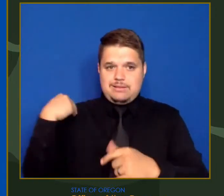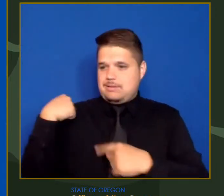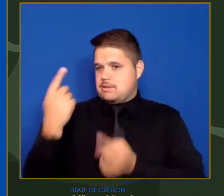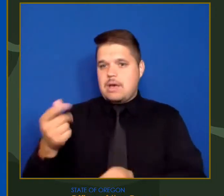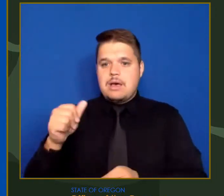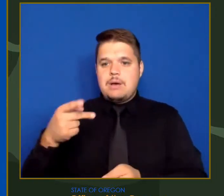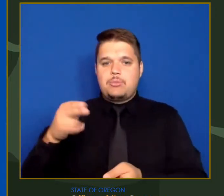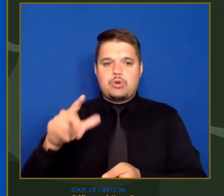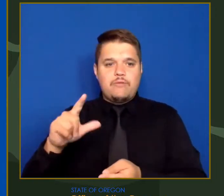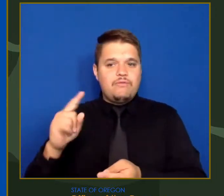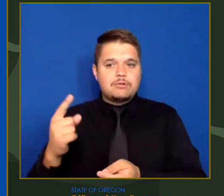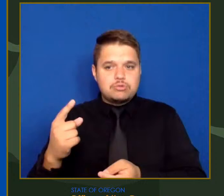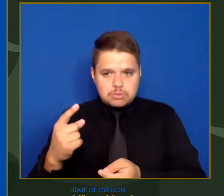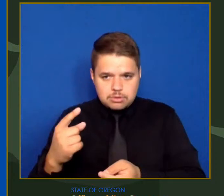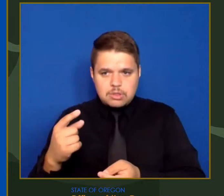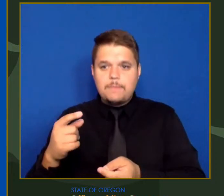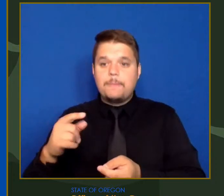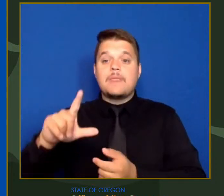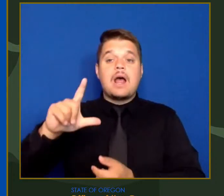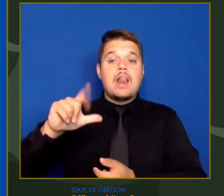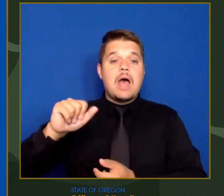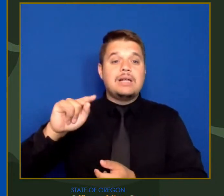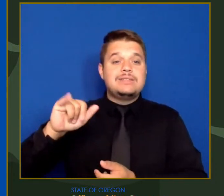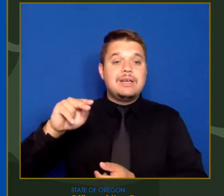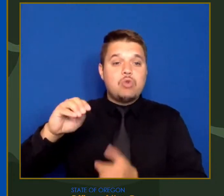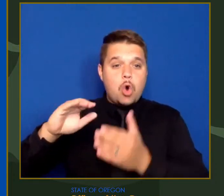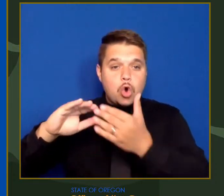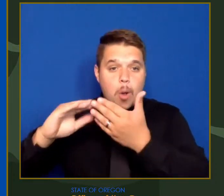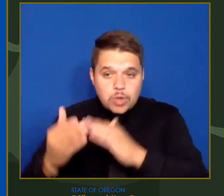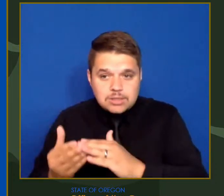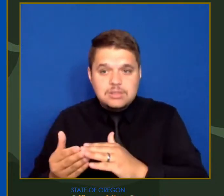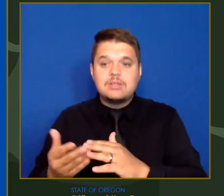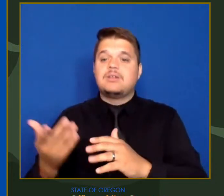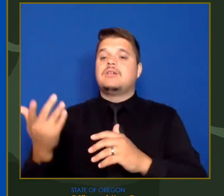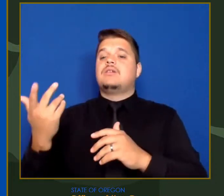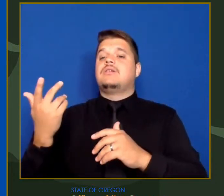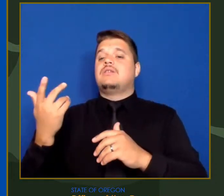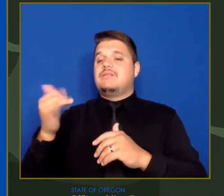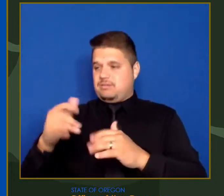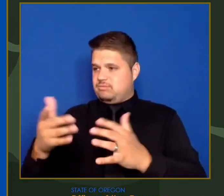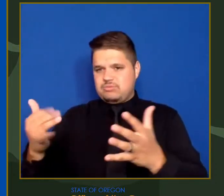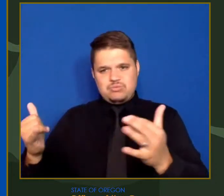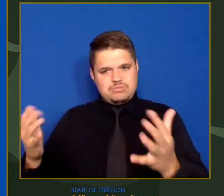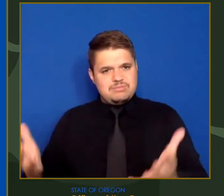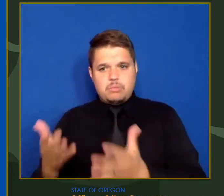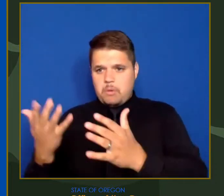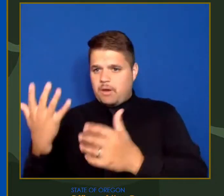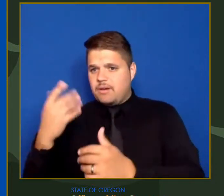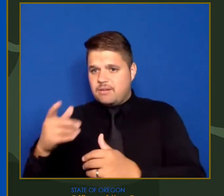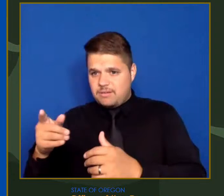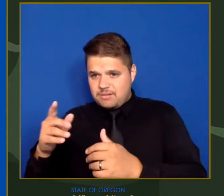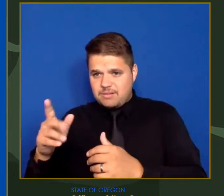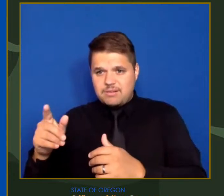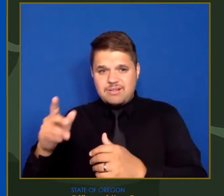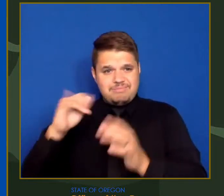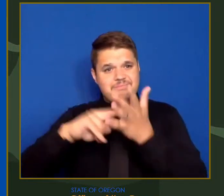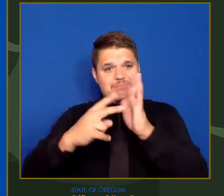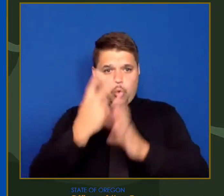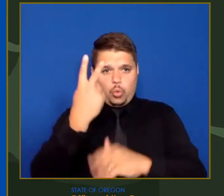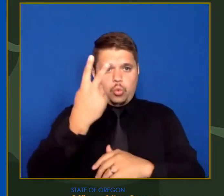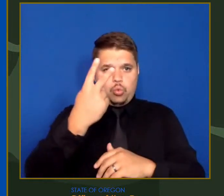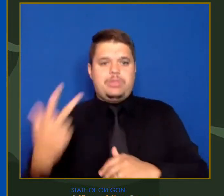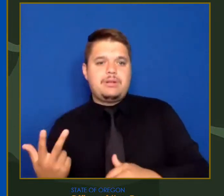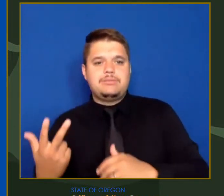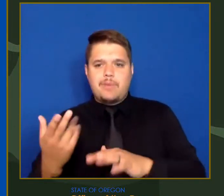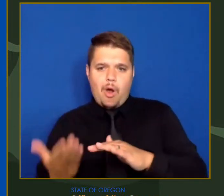vaccinated at about 1/3 the rate of the state average, and today that's up over almost to 2/3 of the state average. So we've closed that gap quite a bit. We have